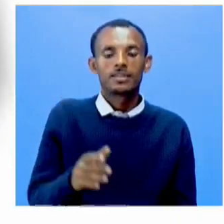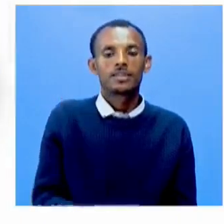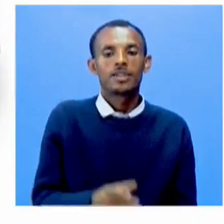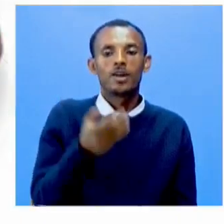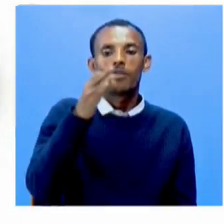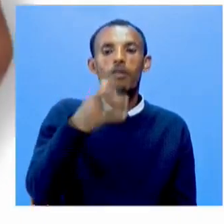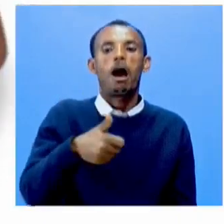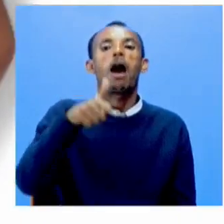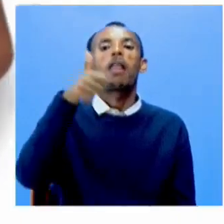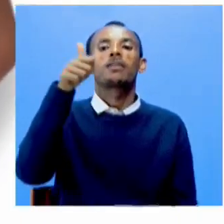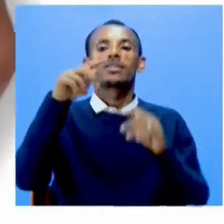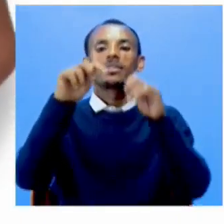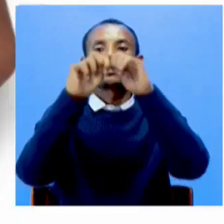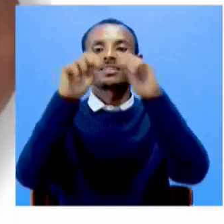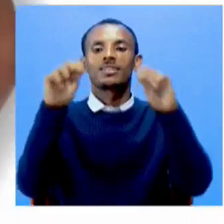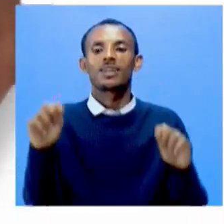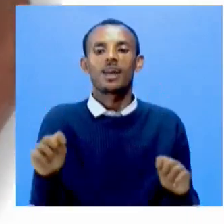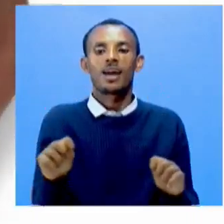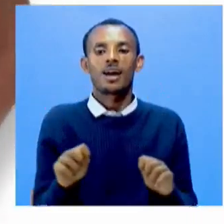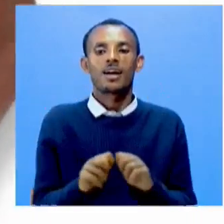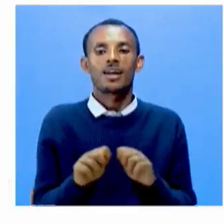of another triangle,